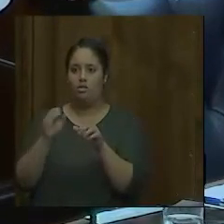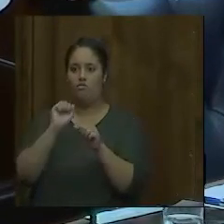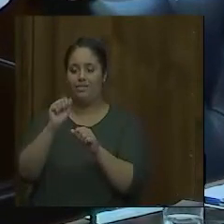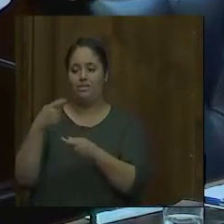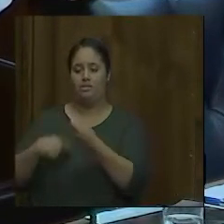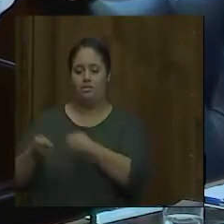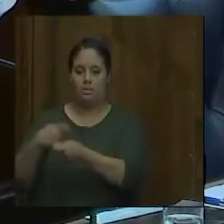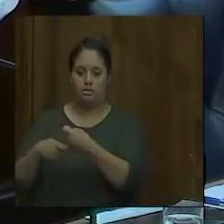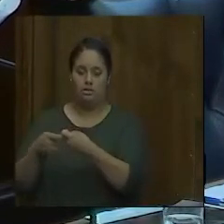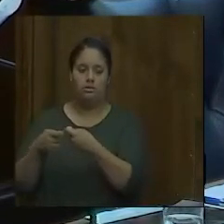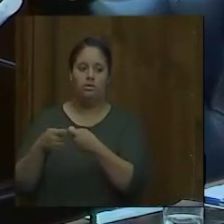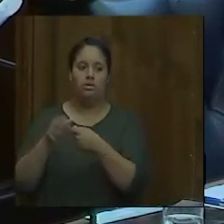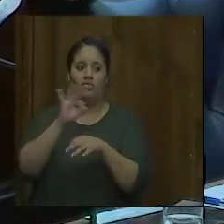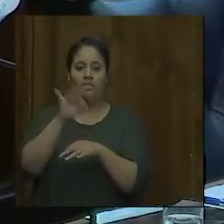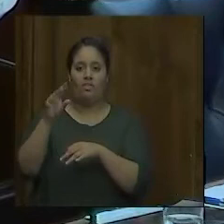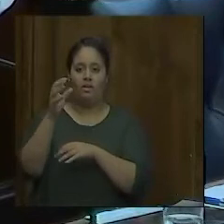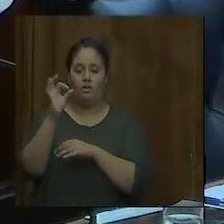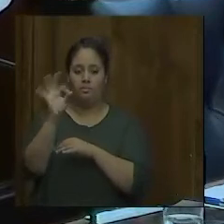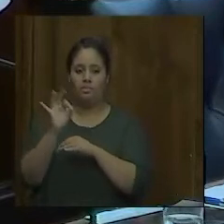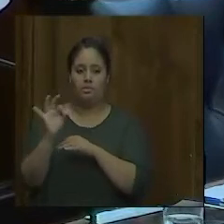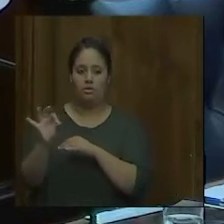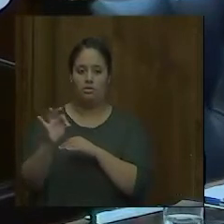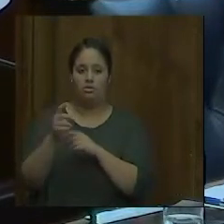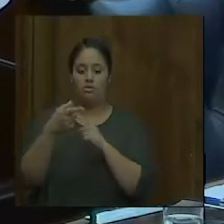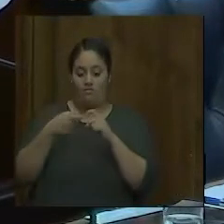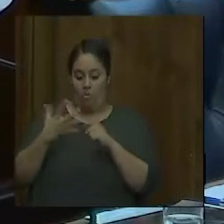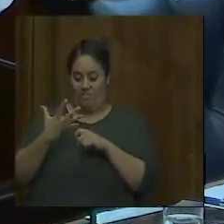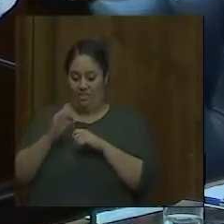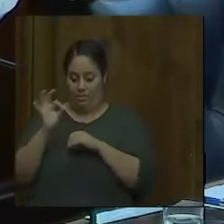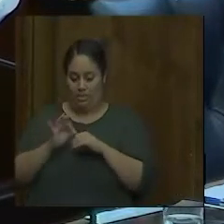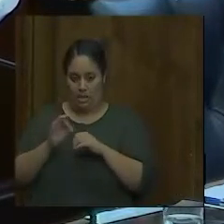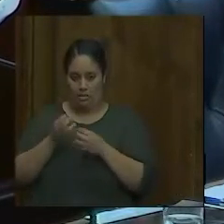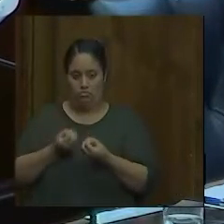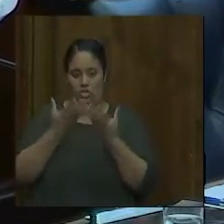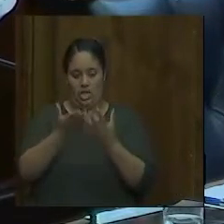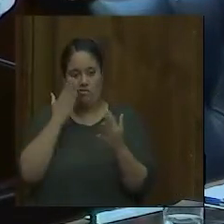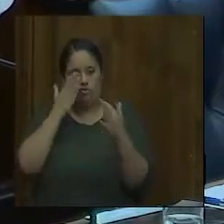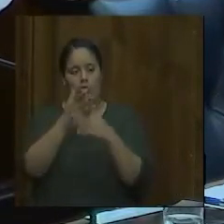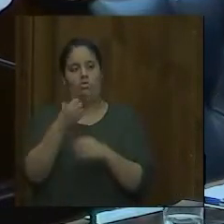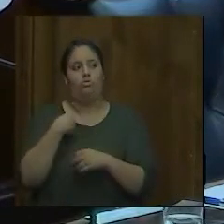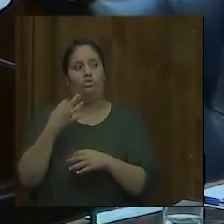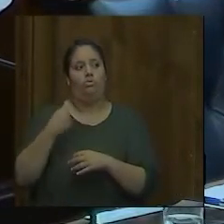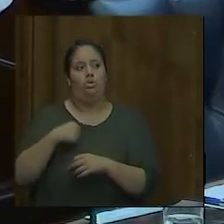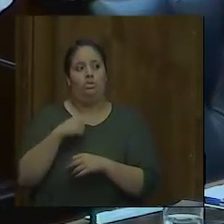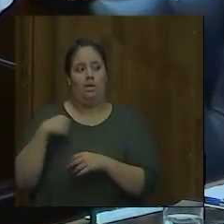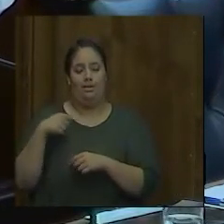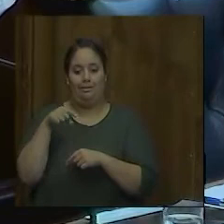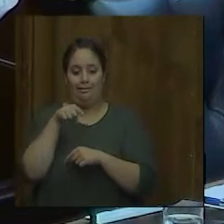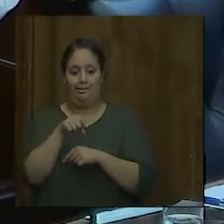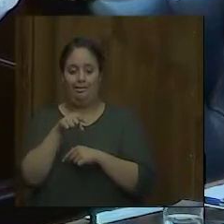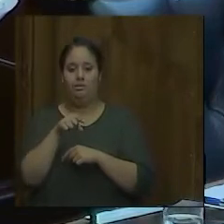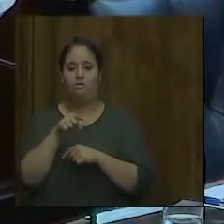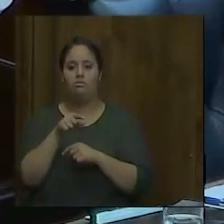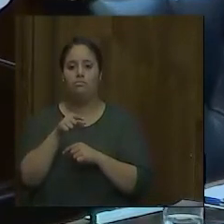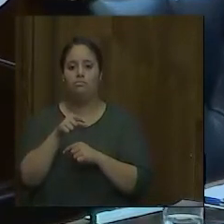expenditure. 33% of the 50% goes directly to municipalities. This